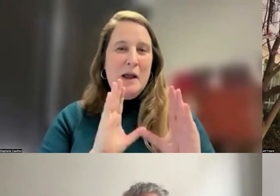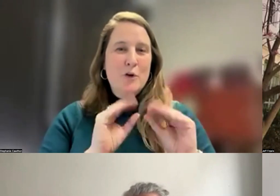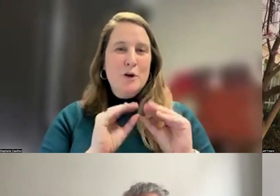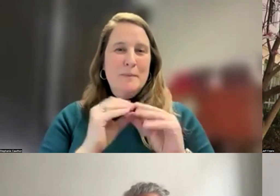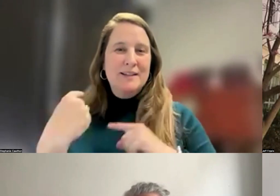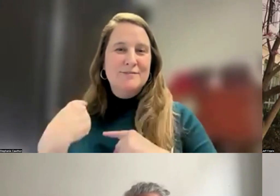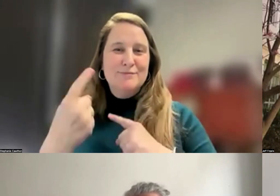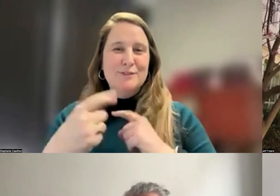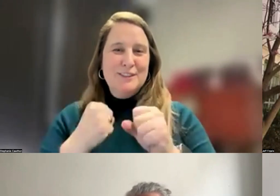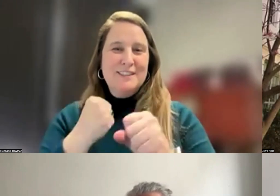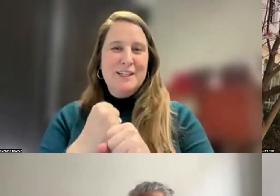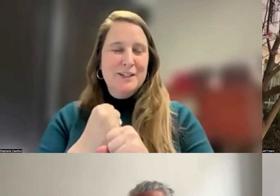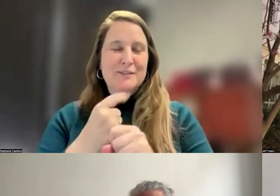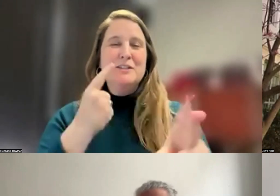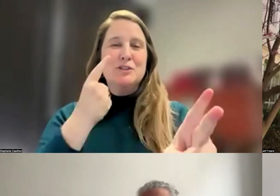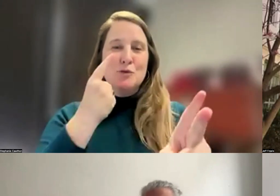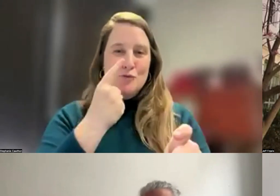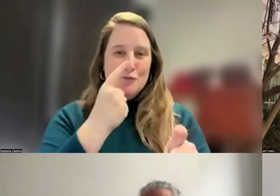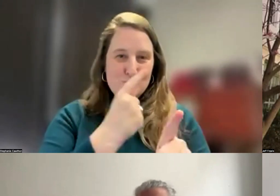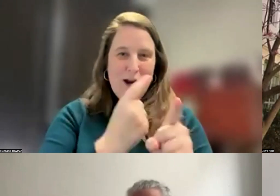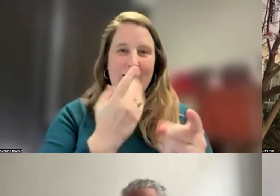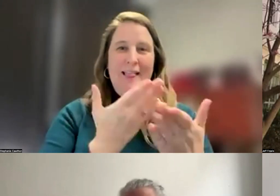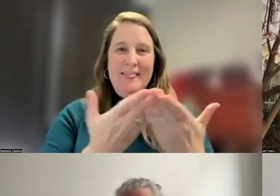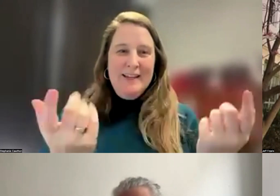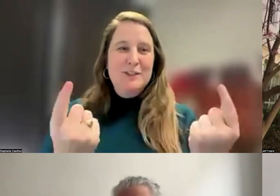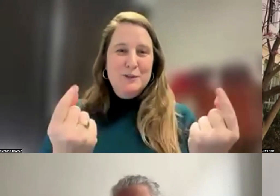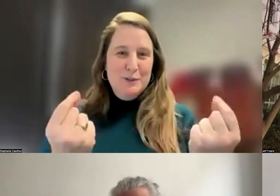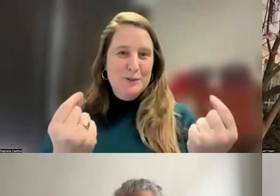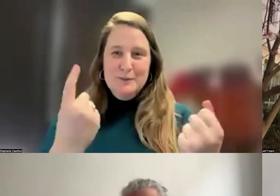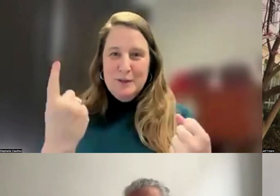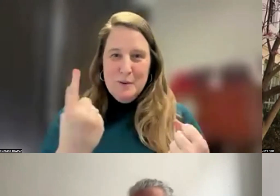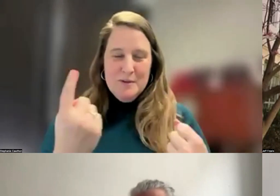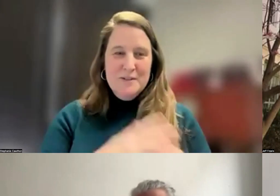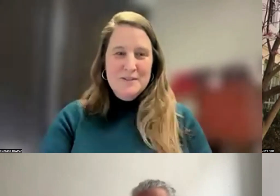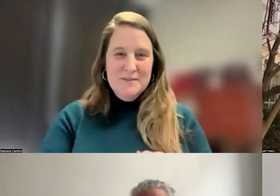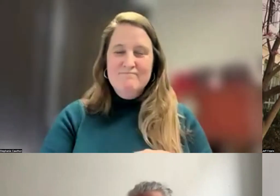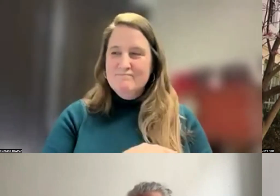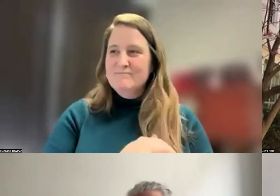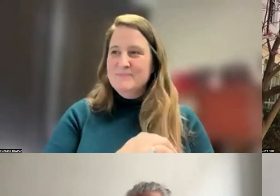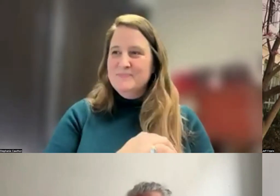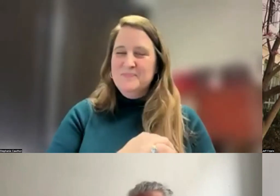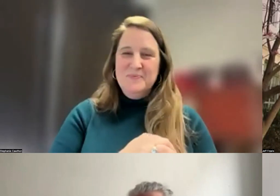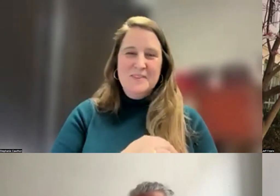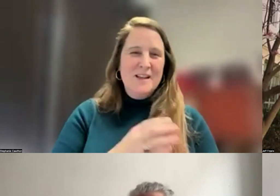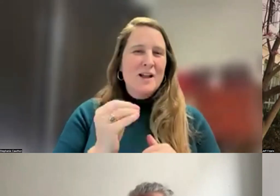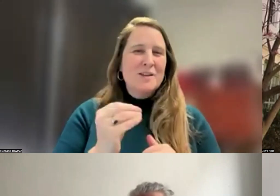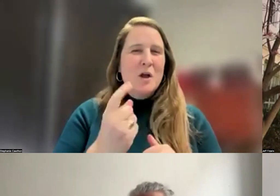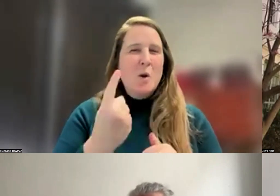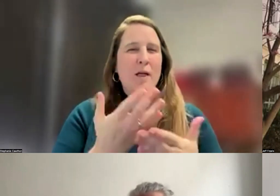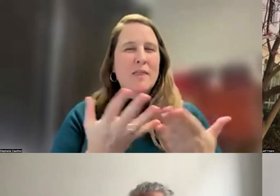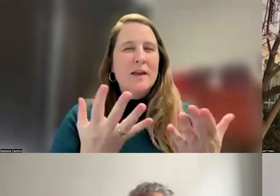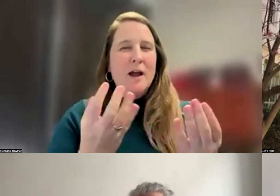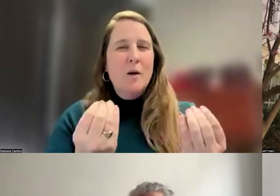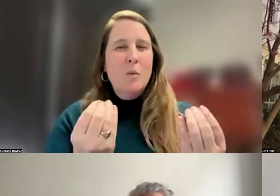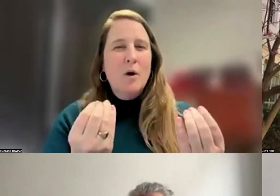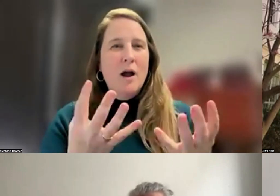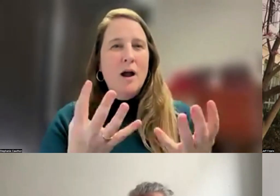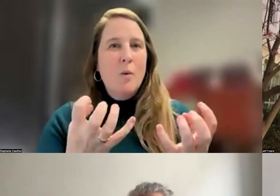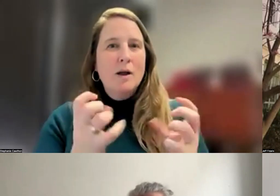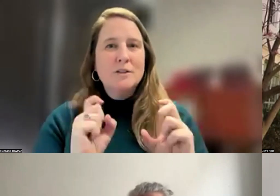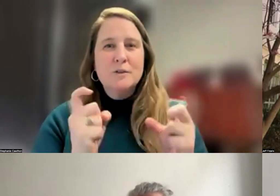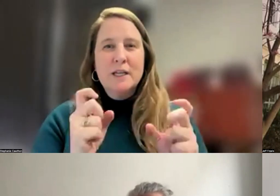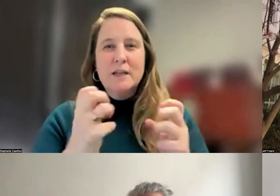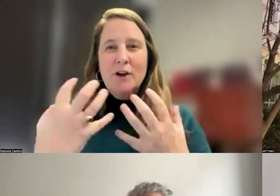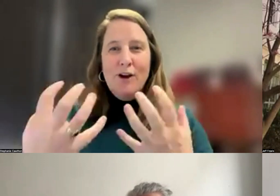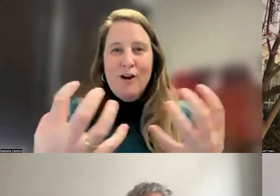I remember somebody saying that in our meeting from last year. It's just the right thing to do, always. And so,